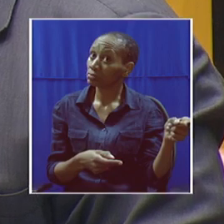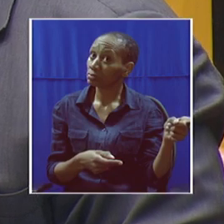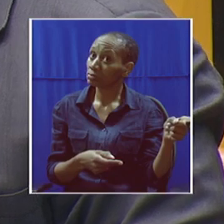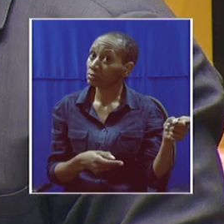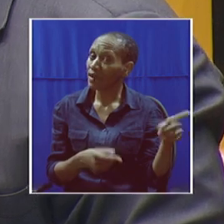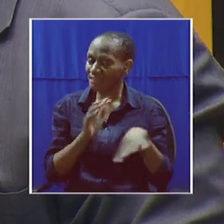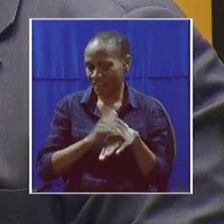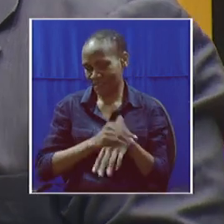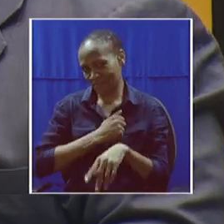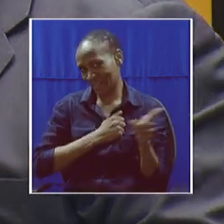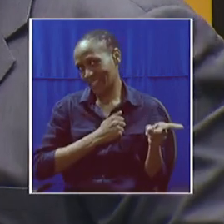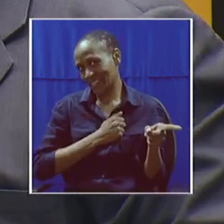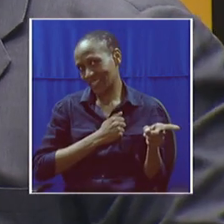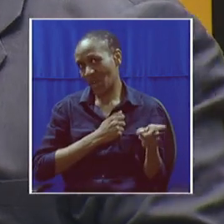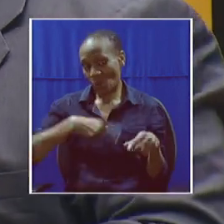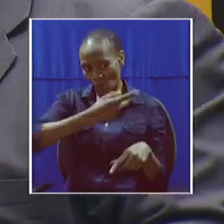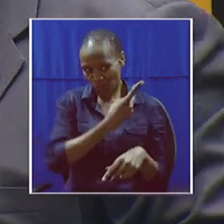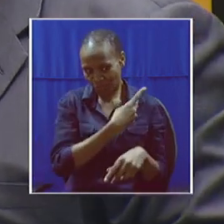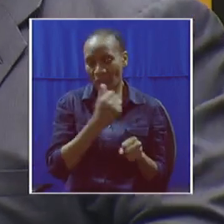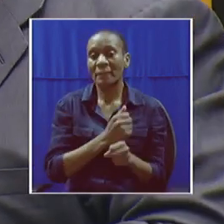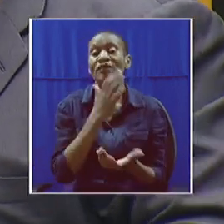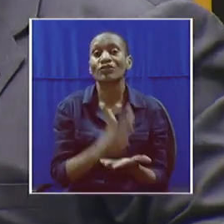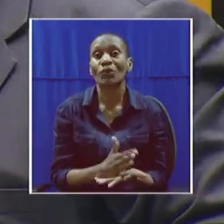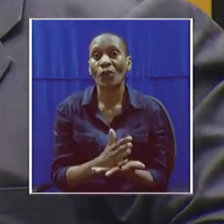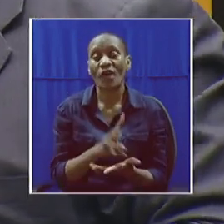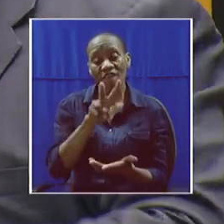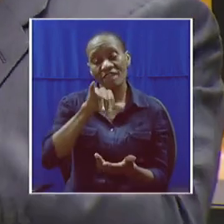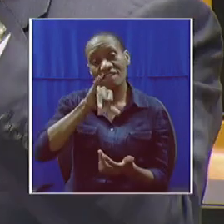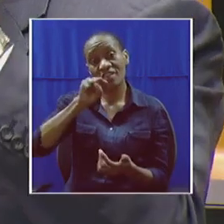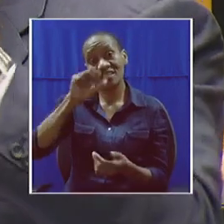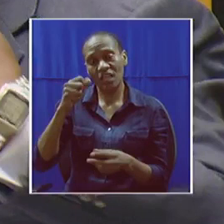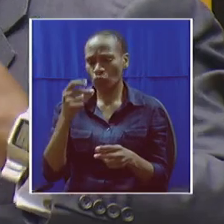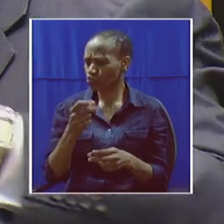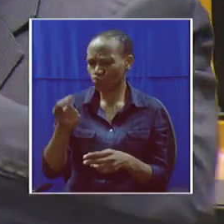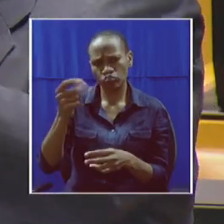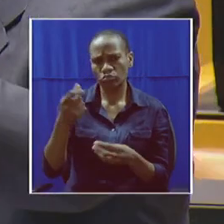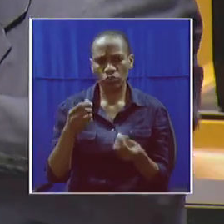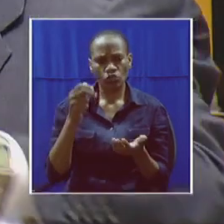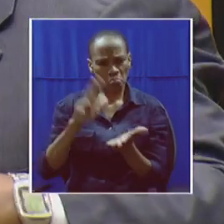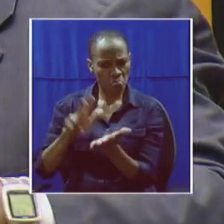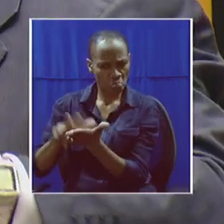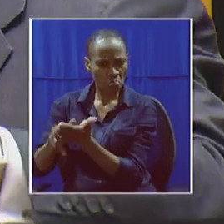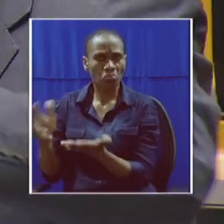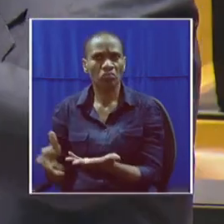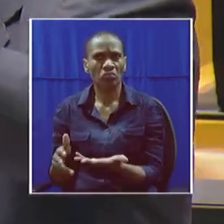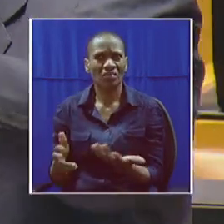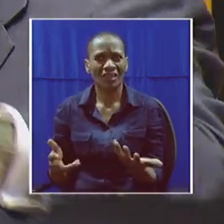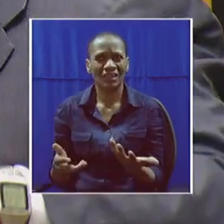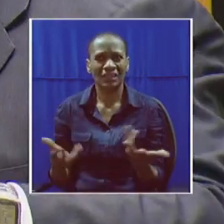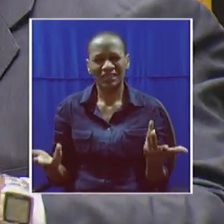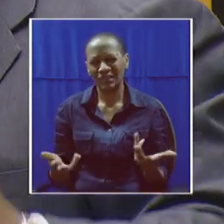of mine in making sure that we get the Visas sorted out and get rid of all these